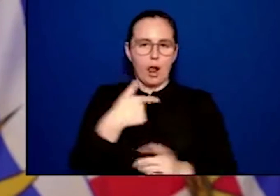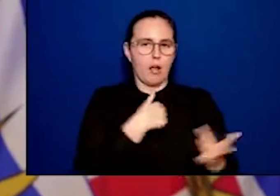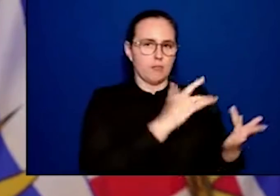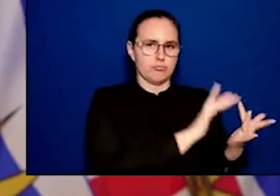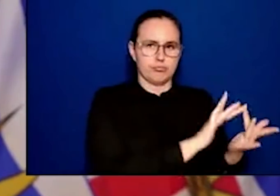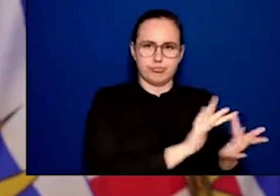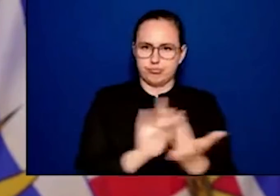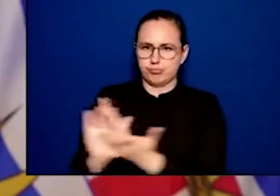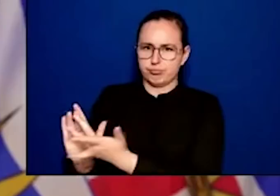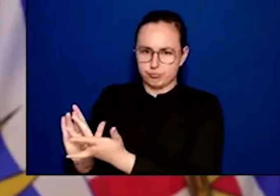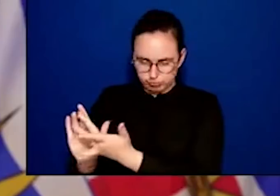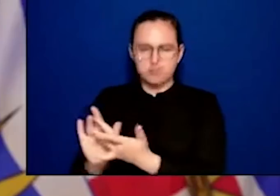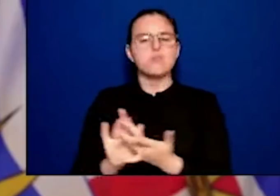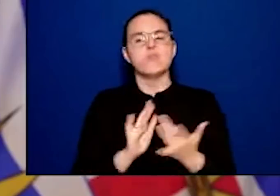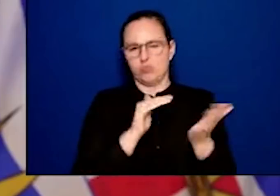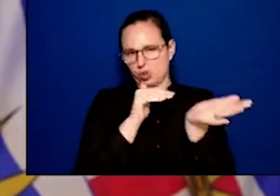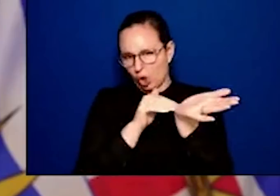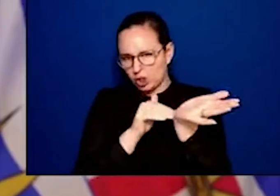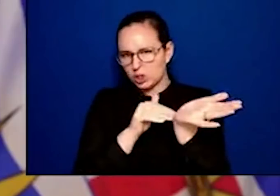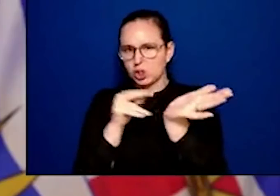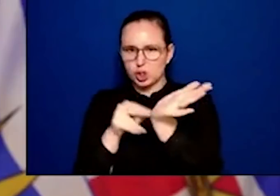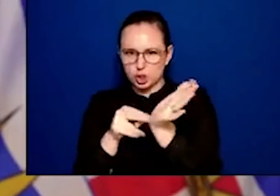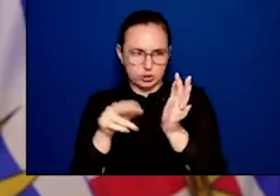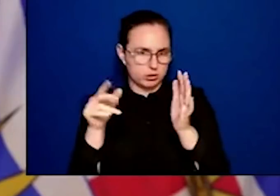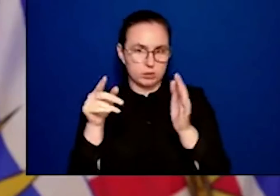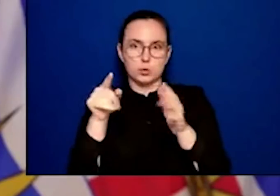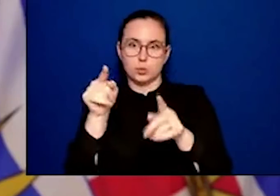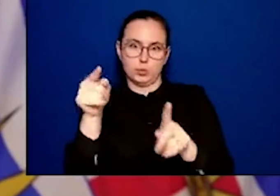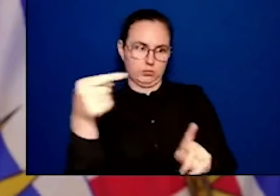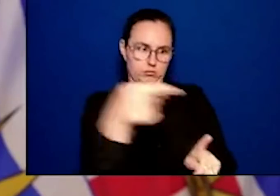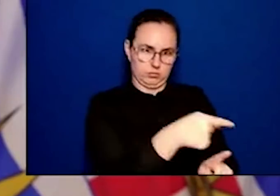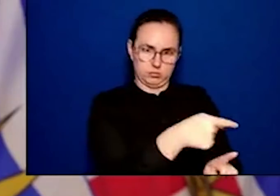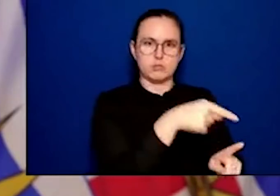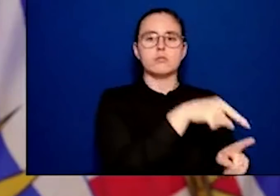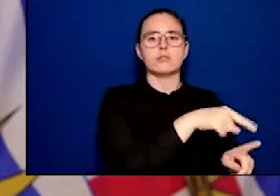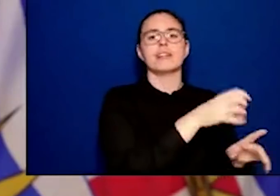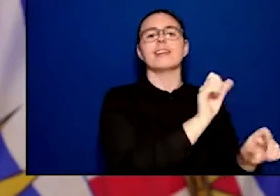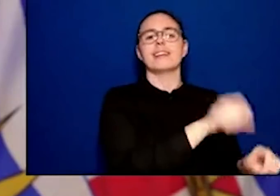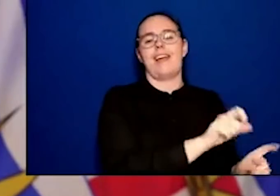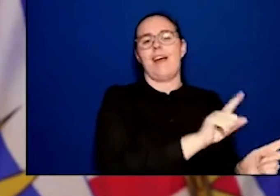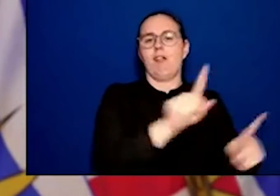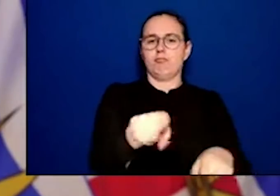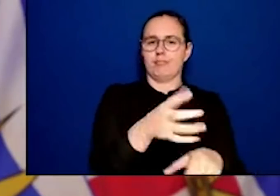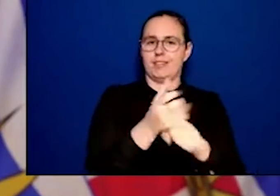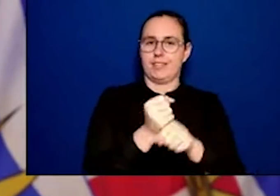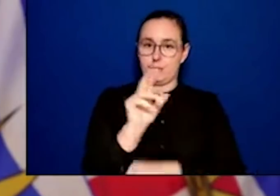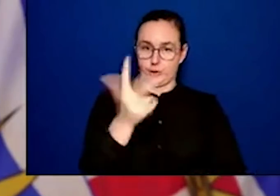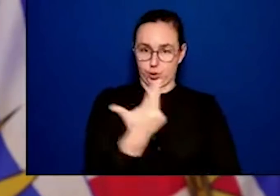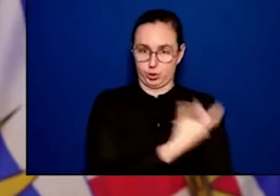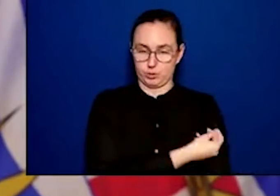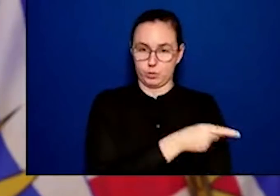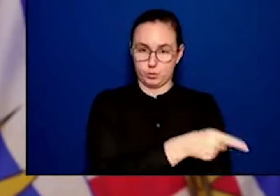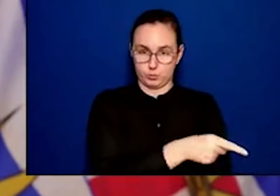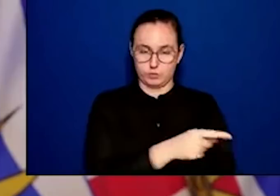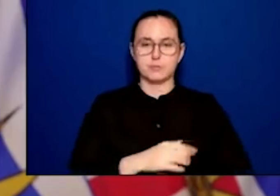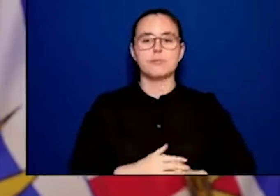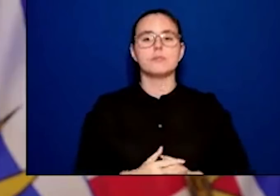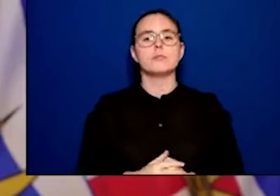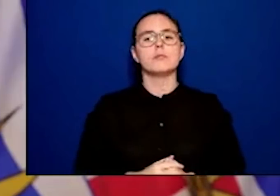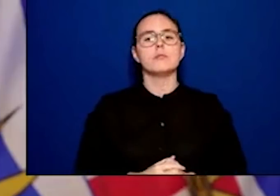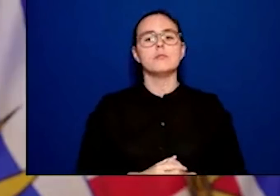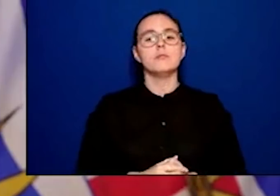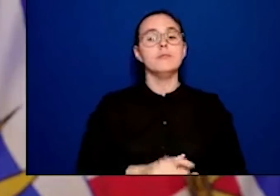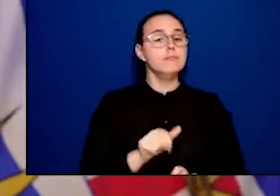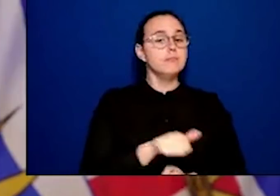and to make sure that you have the opportunity to receive a third dose. There are also another number